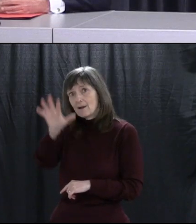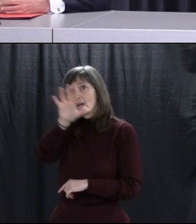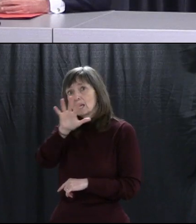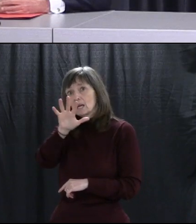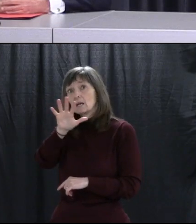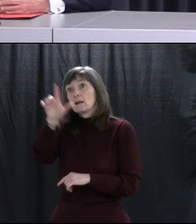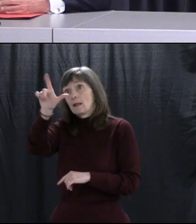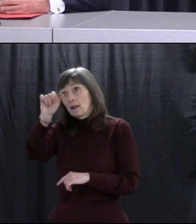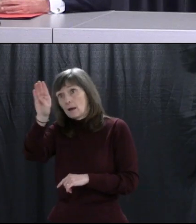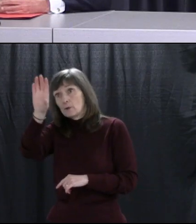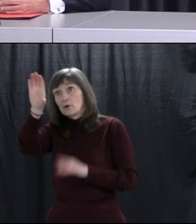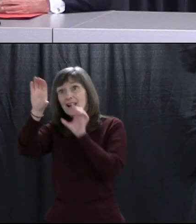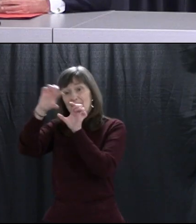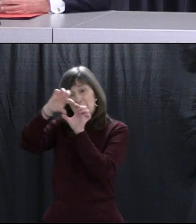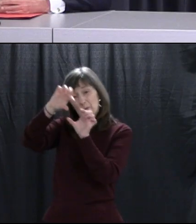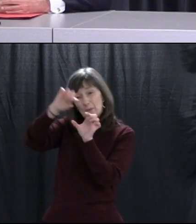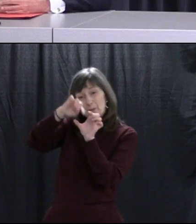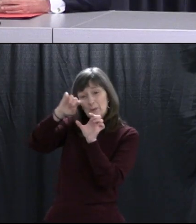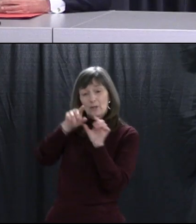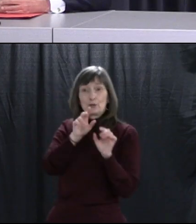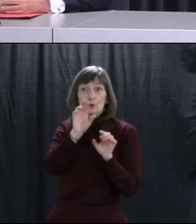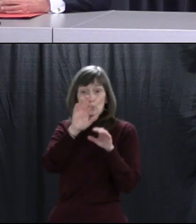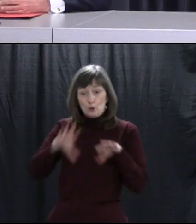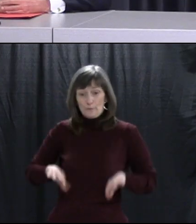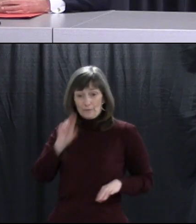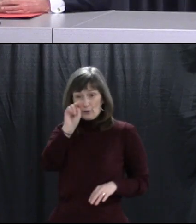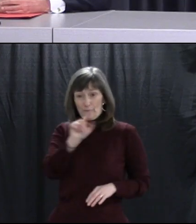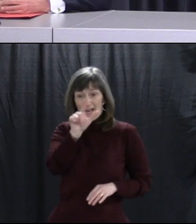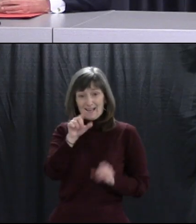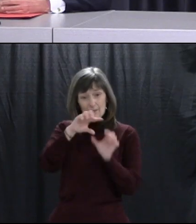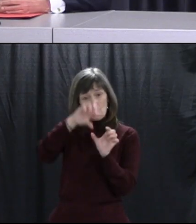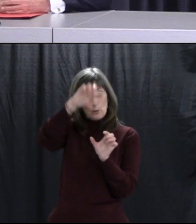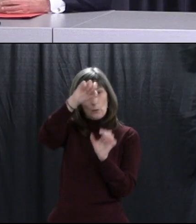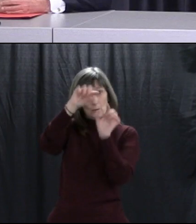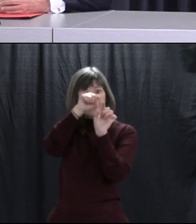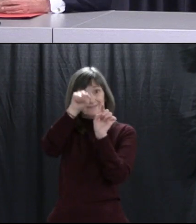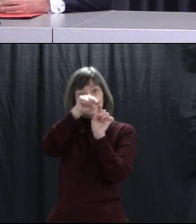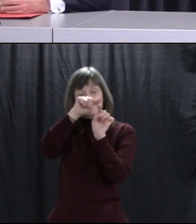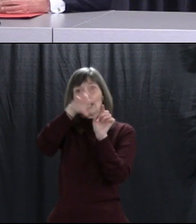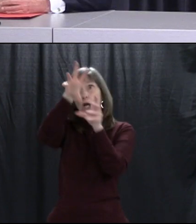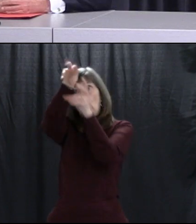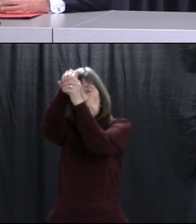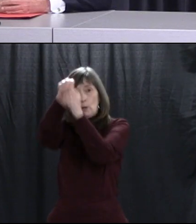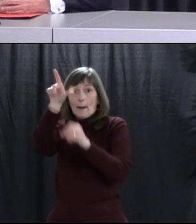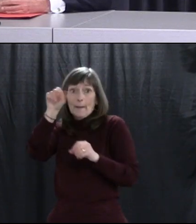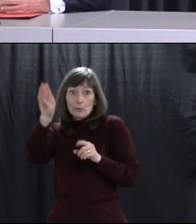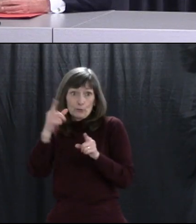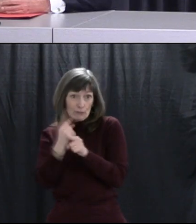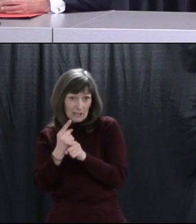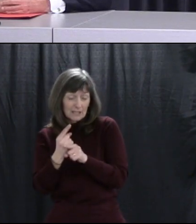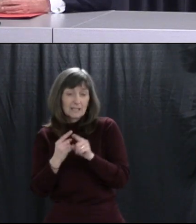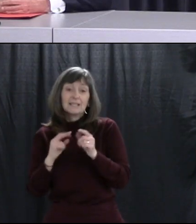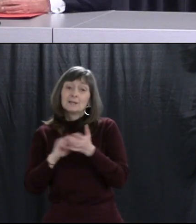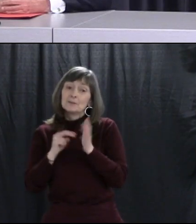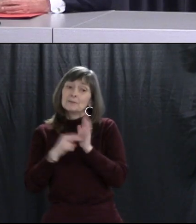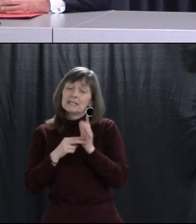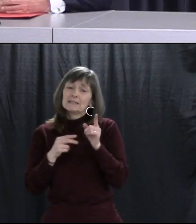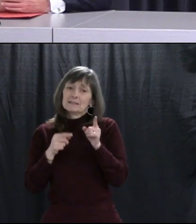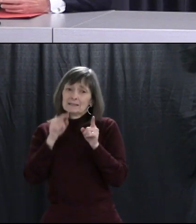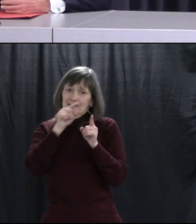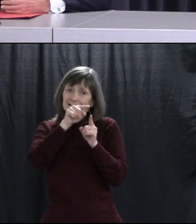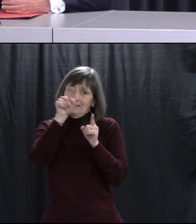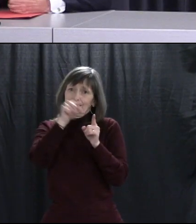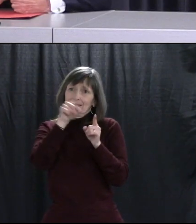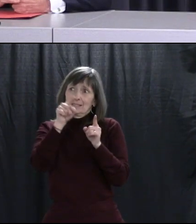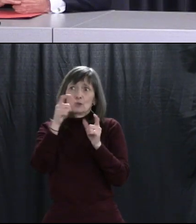the Newfoundland, the tip of Newfoundland. So I guess a lot of people seem to be worried. You know,